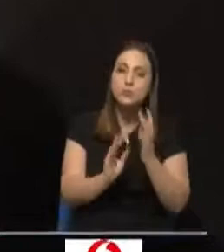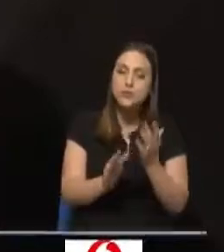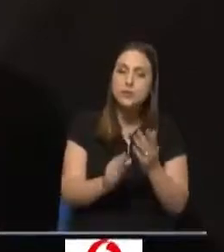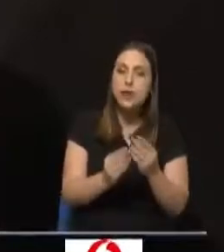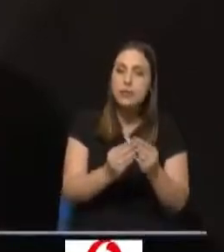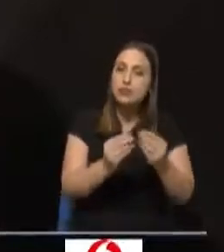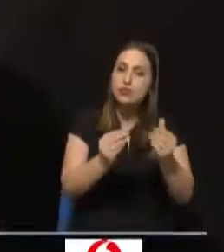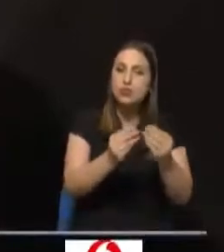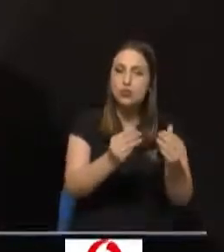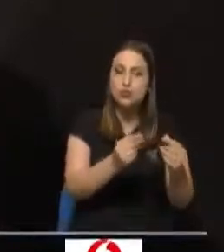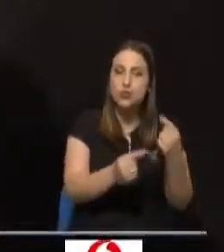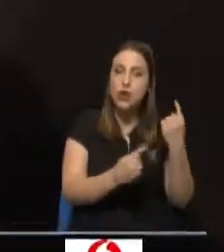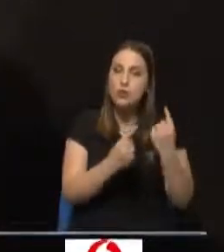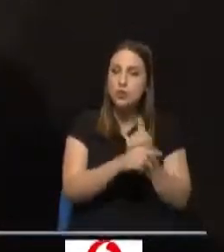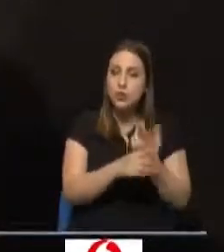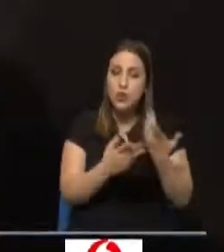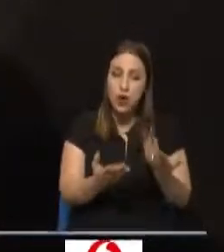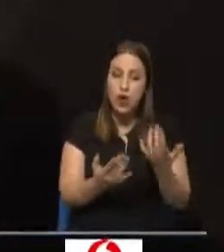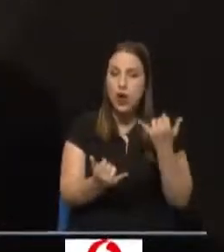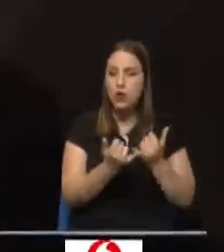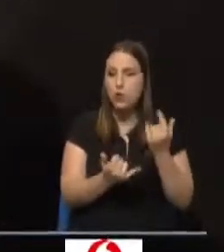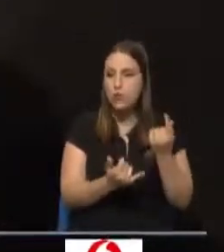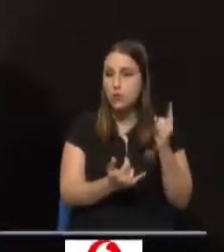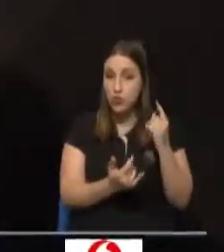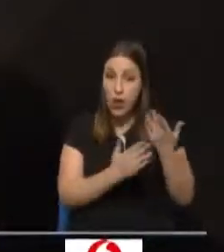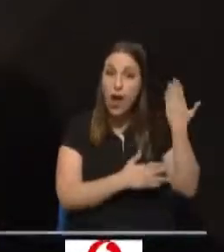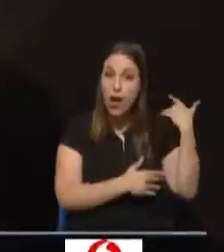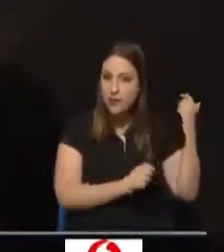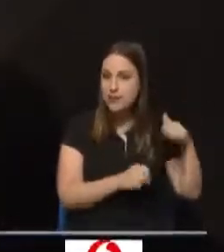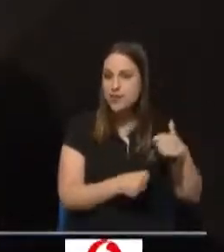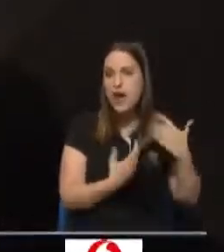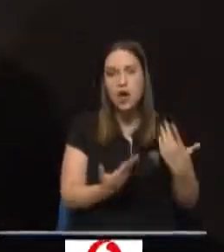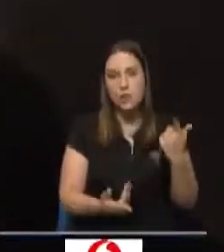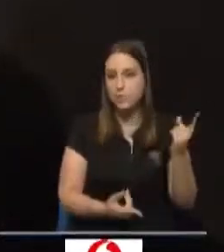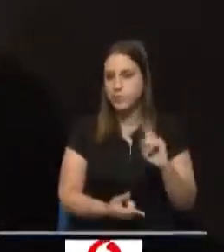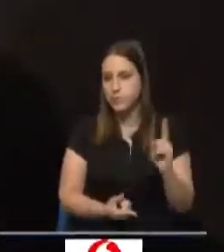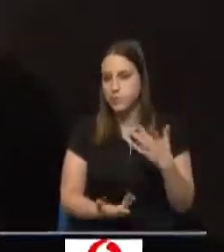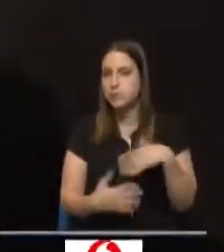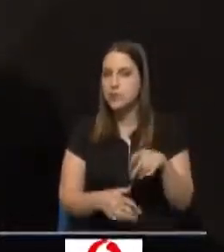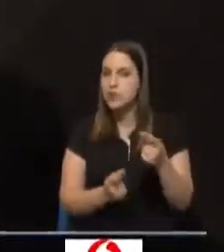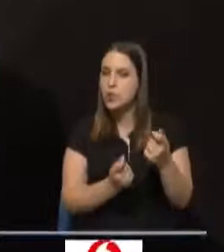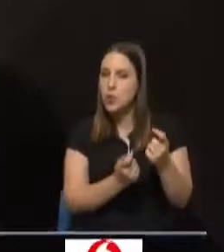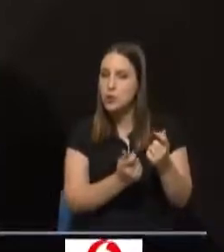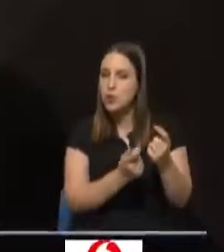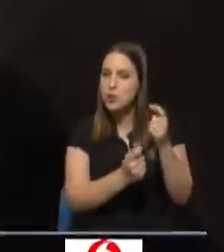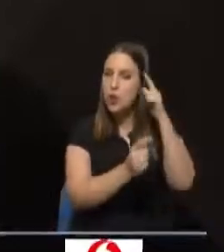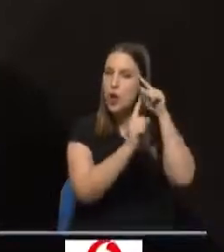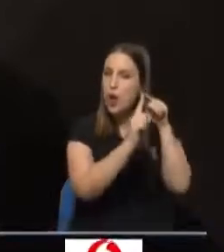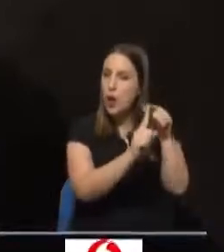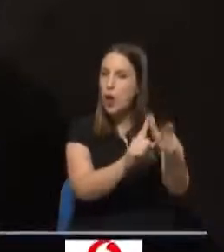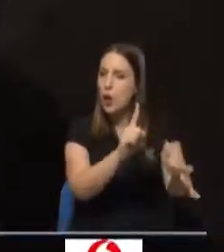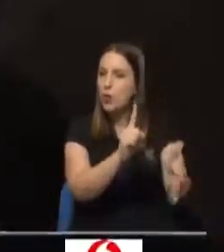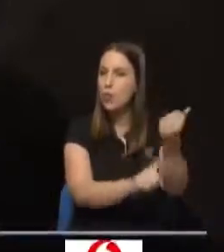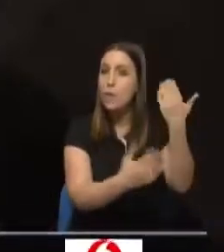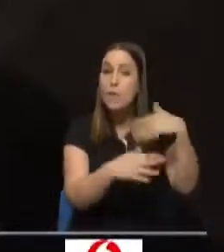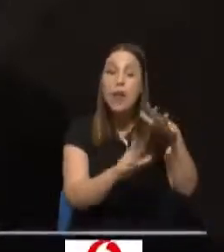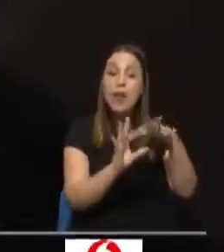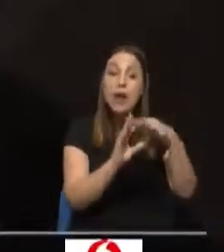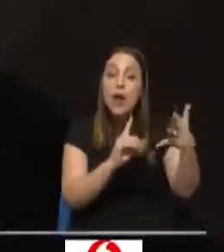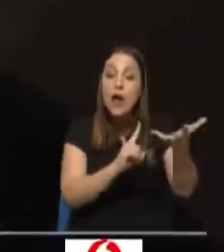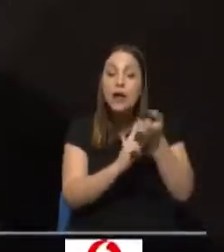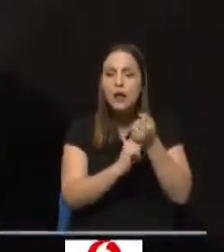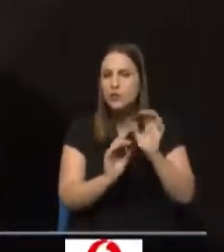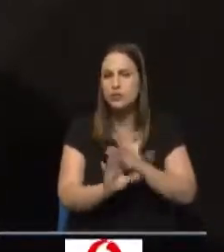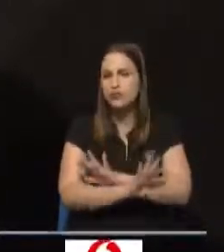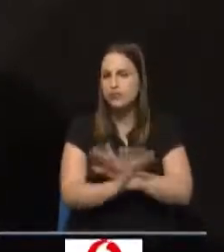So there's a number of things that have to be recovered. But we're very close to reach our